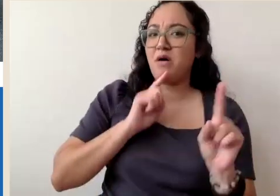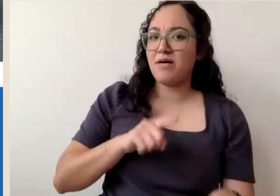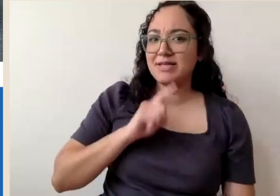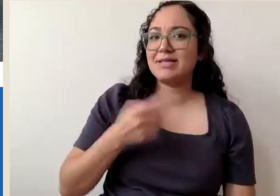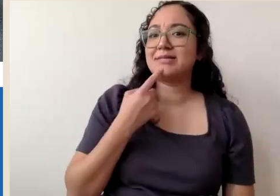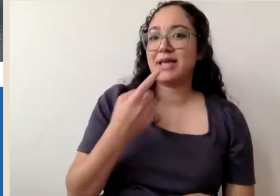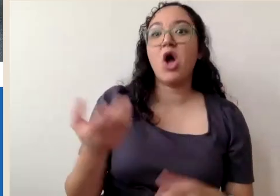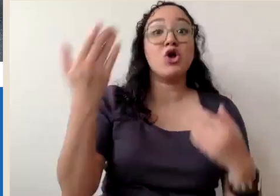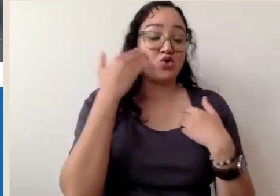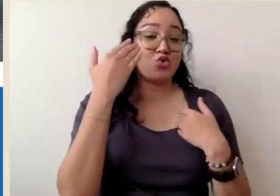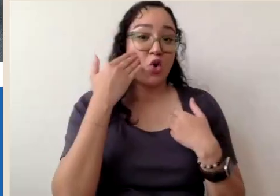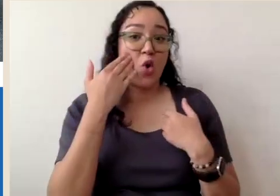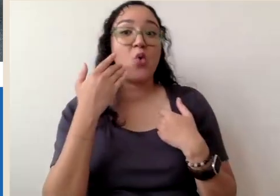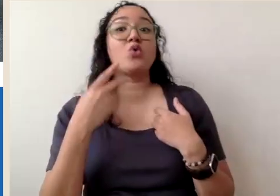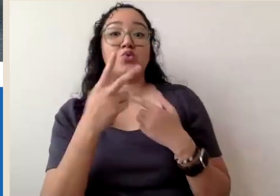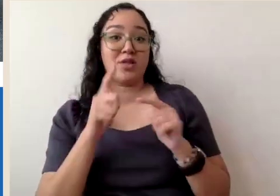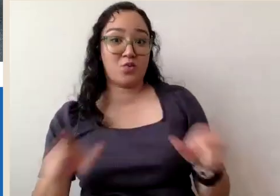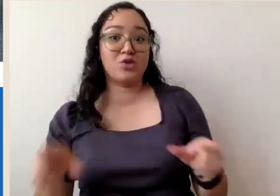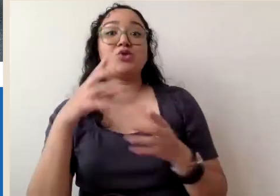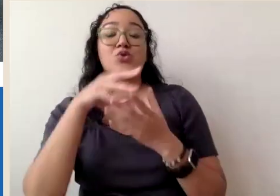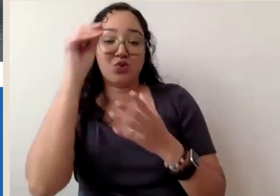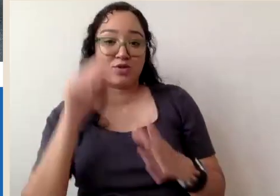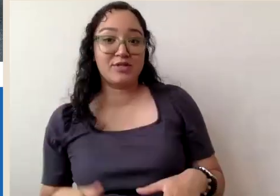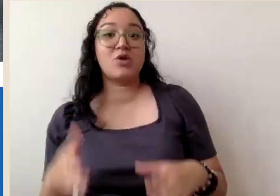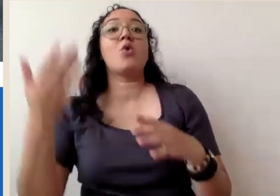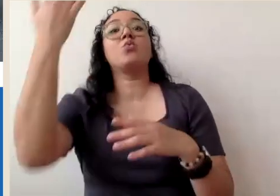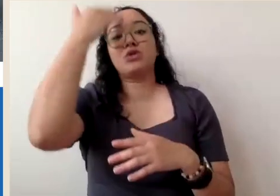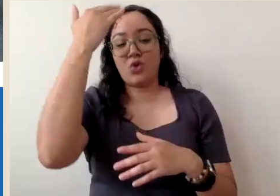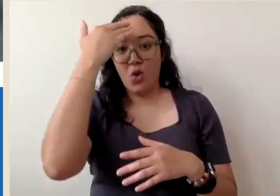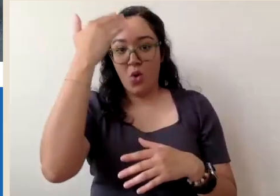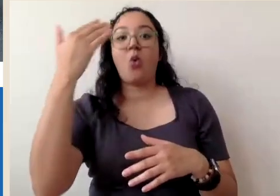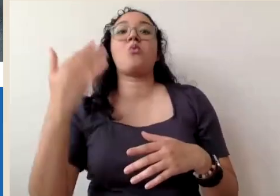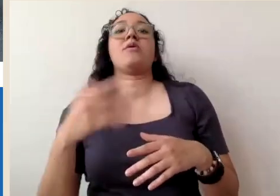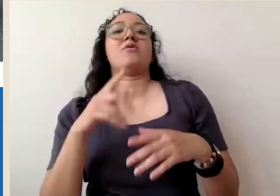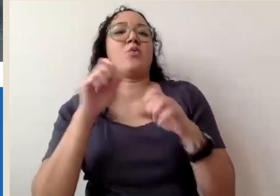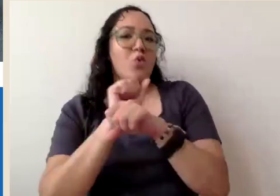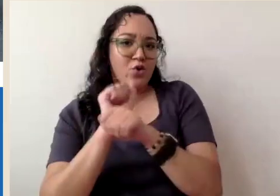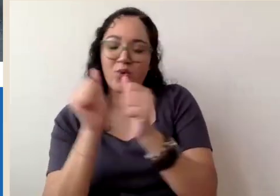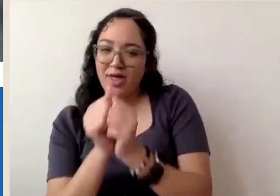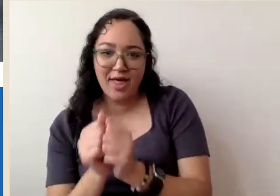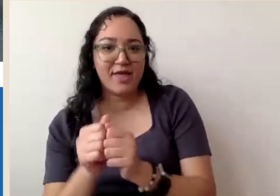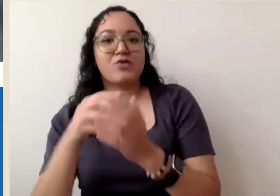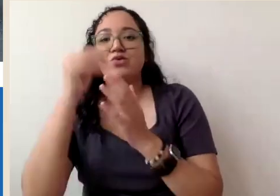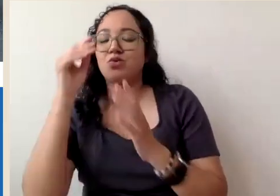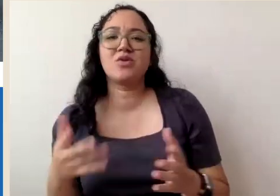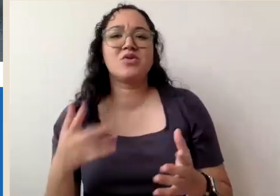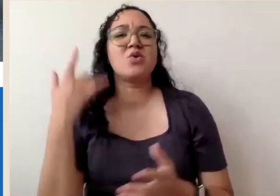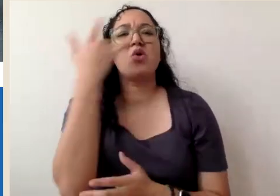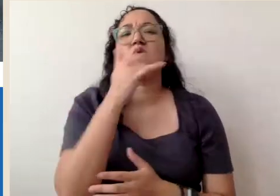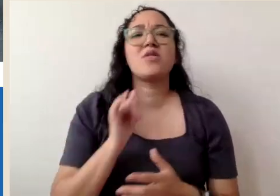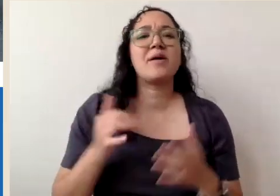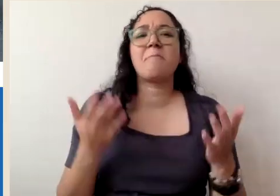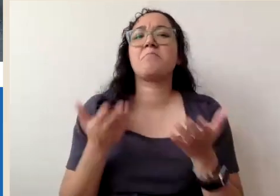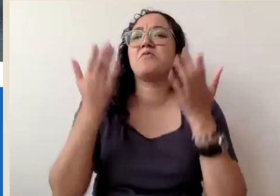know bilingual students. We have bilingual students. We work with bilingual students. What would it look like to actually provide a service like